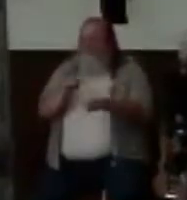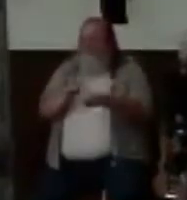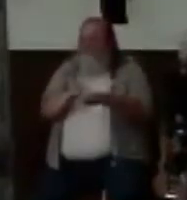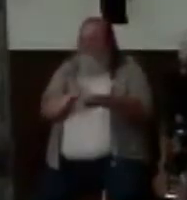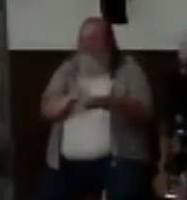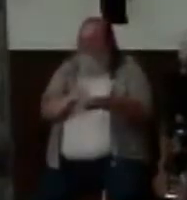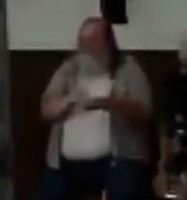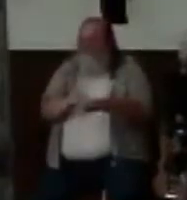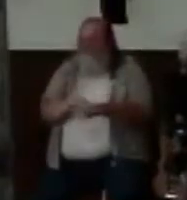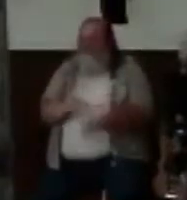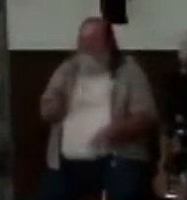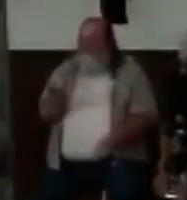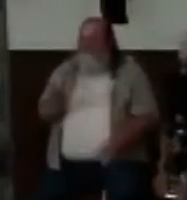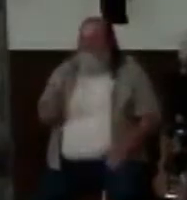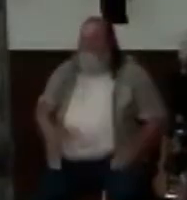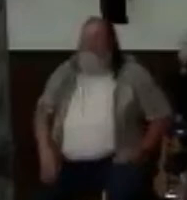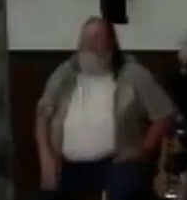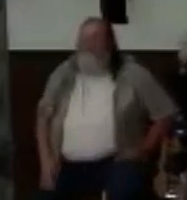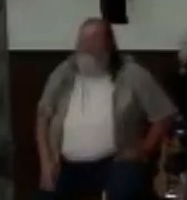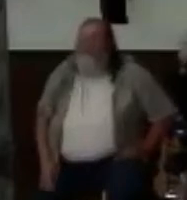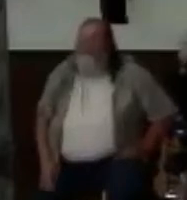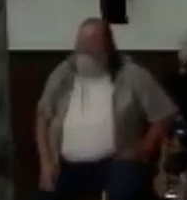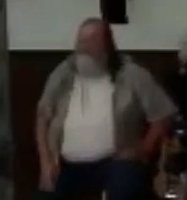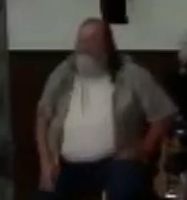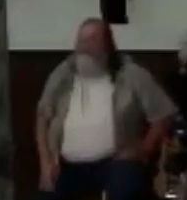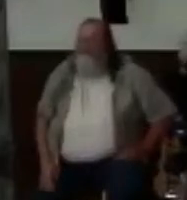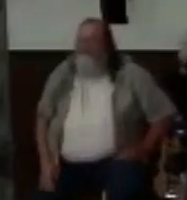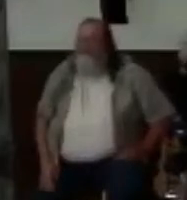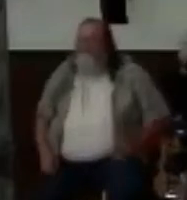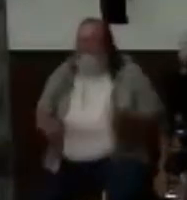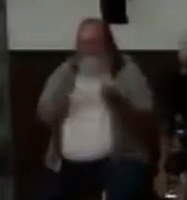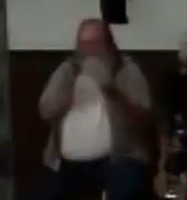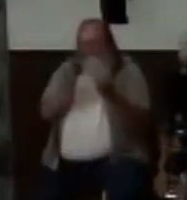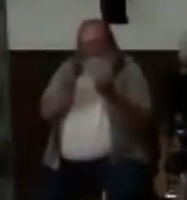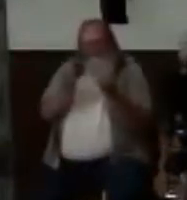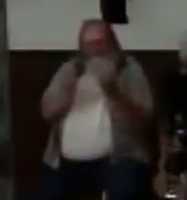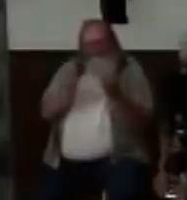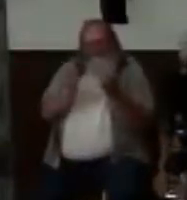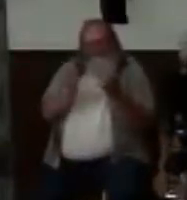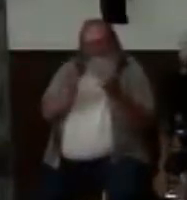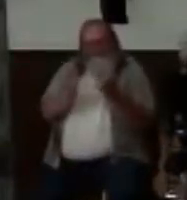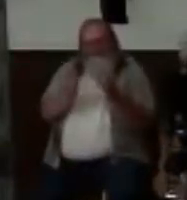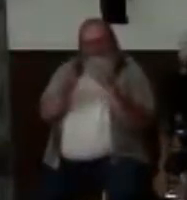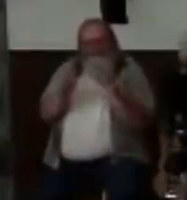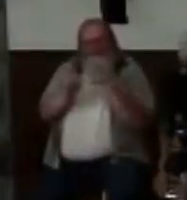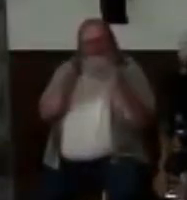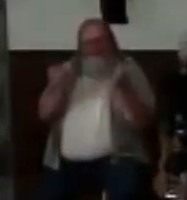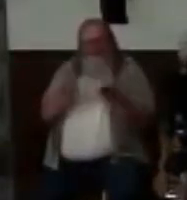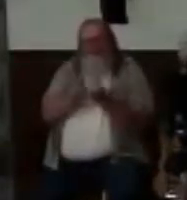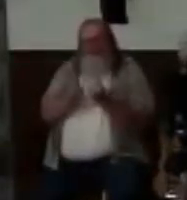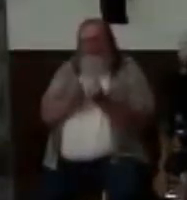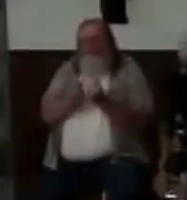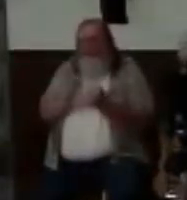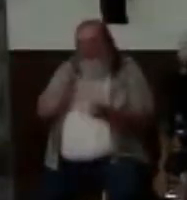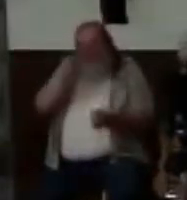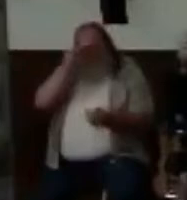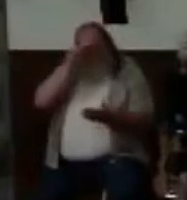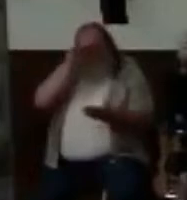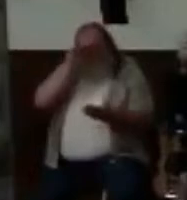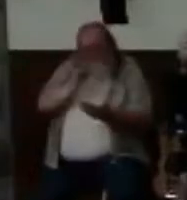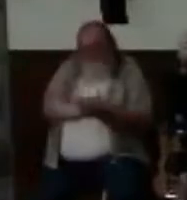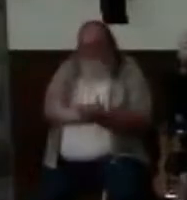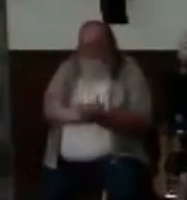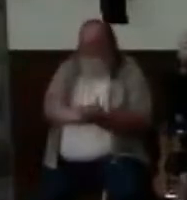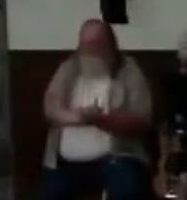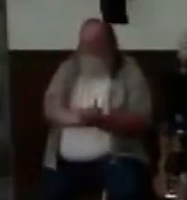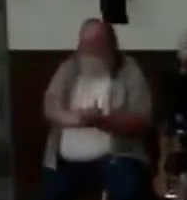because his time had not yet come. Many among the crowds at the temple believed in him. After all, they said, would you expect the